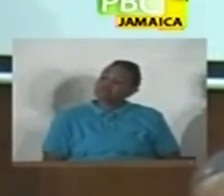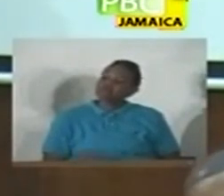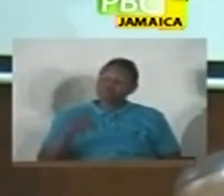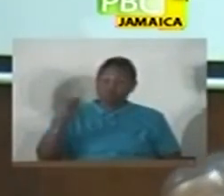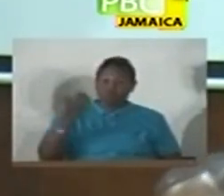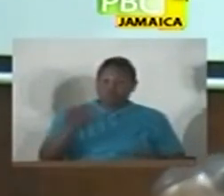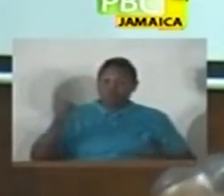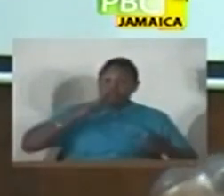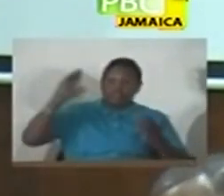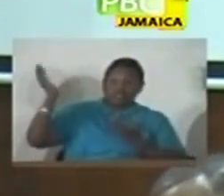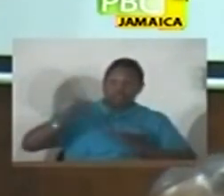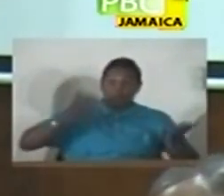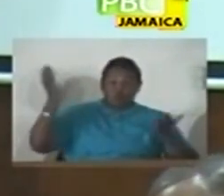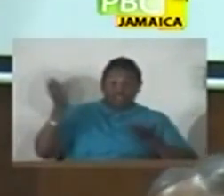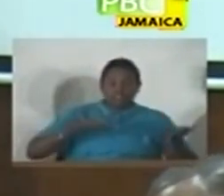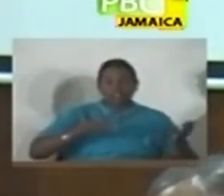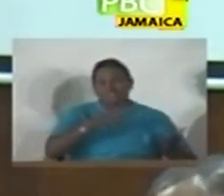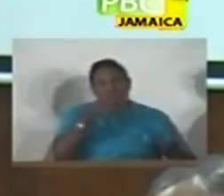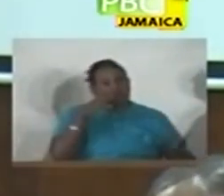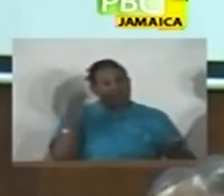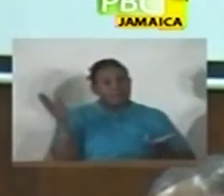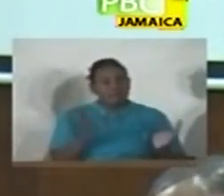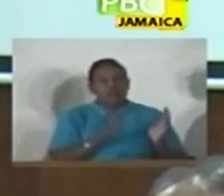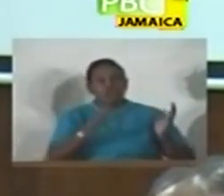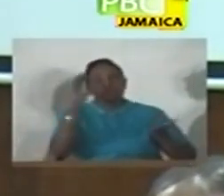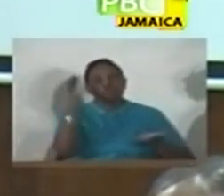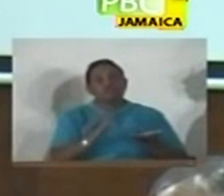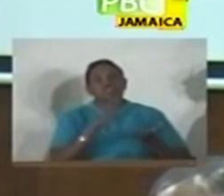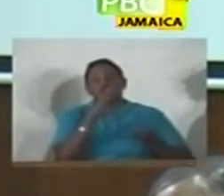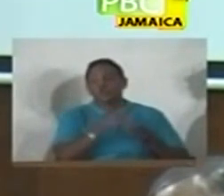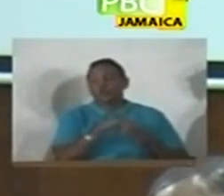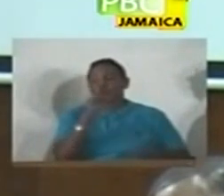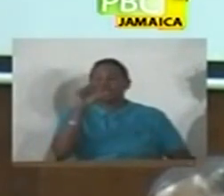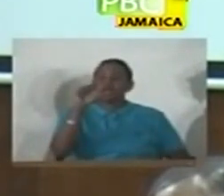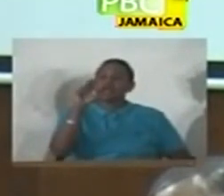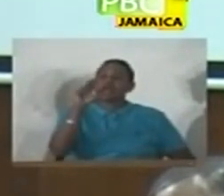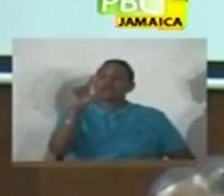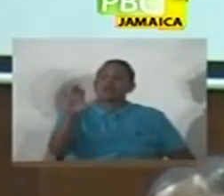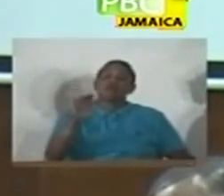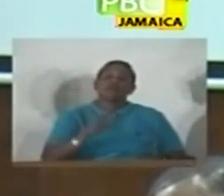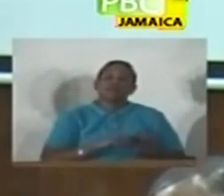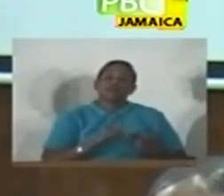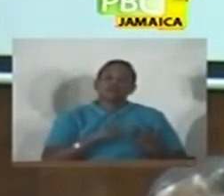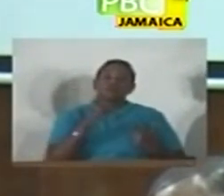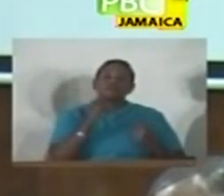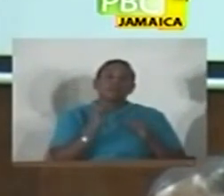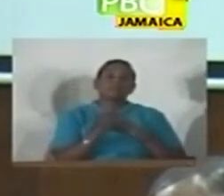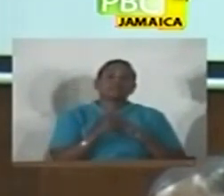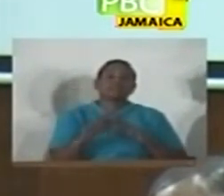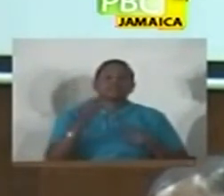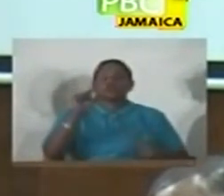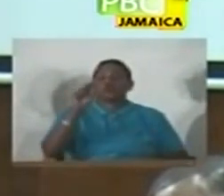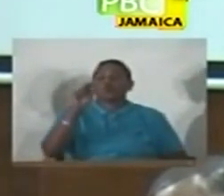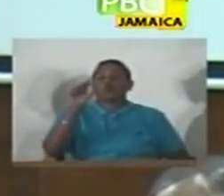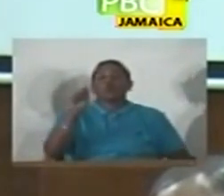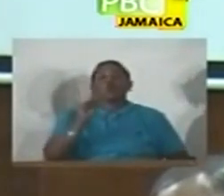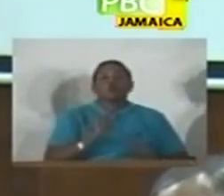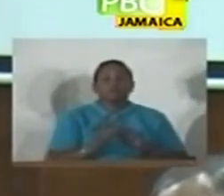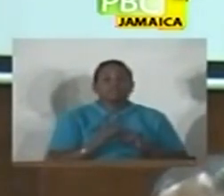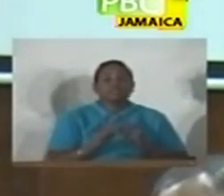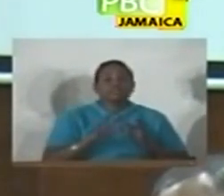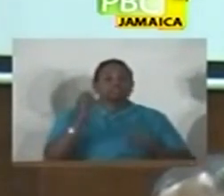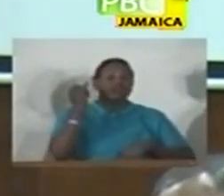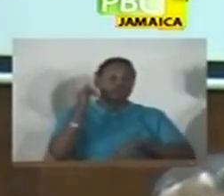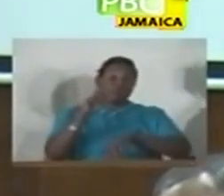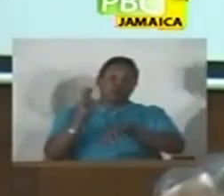farmers intend to reduce, and these include garlic, red peas, Congo peas, Irish potato,